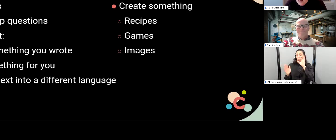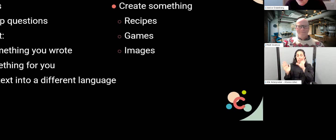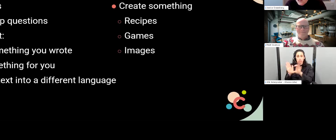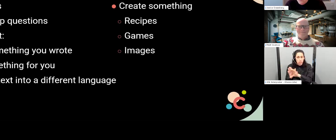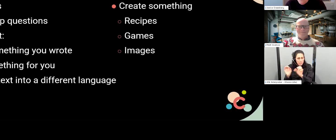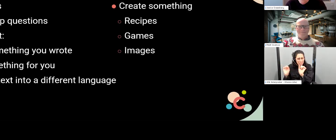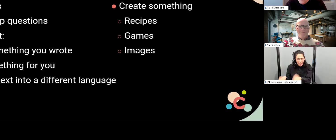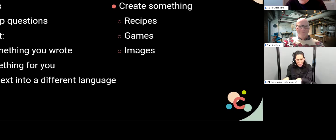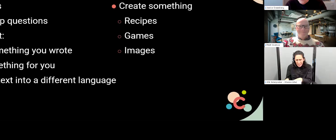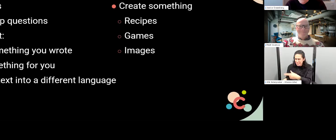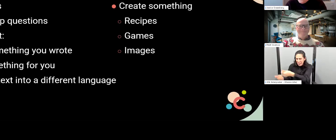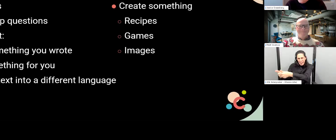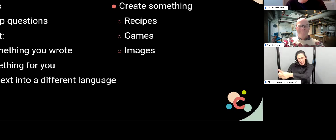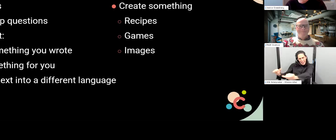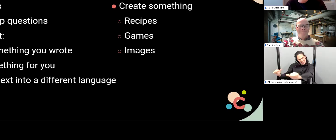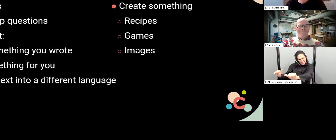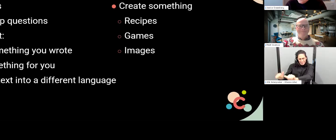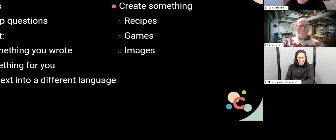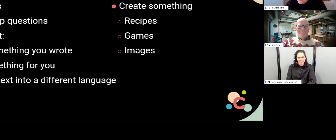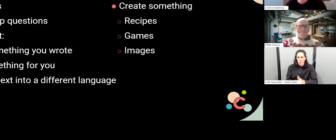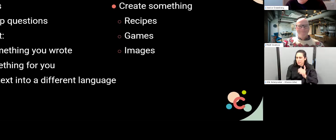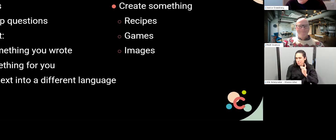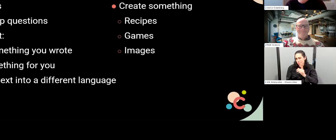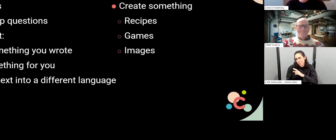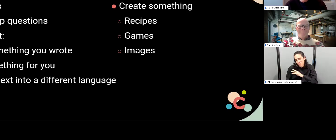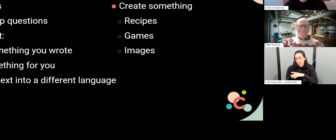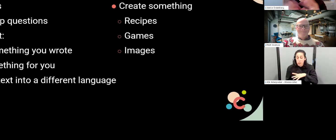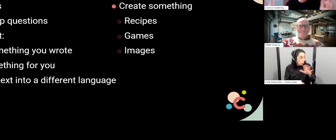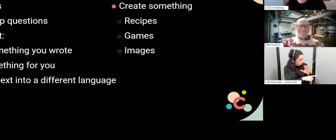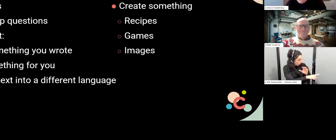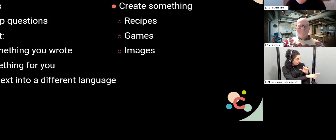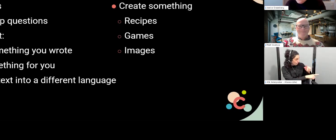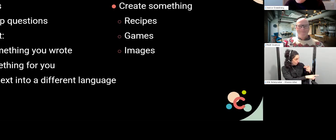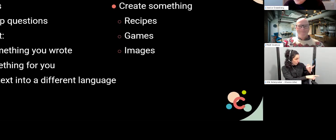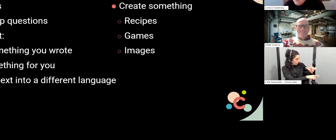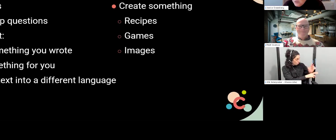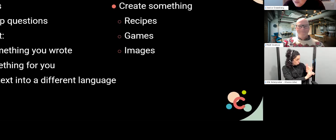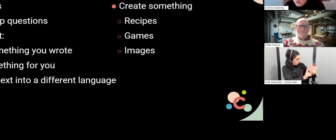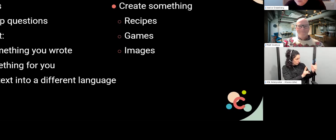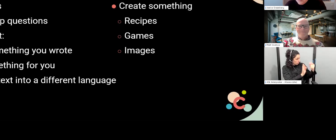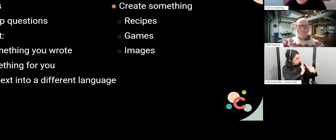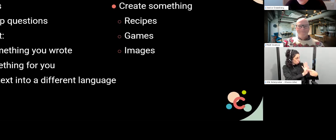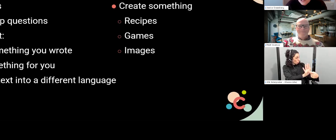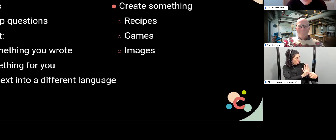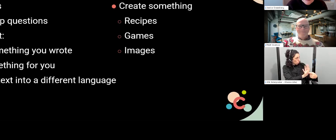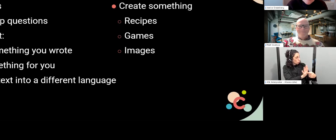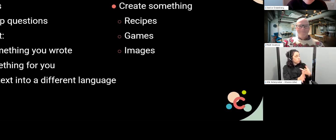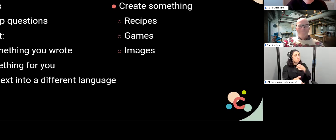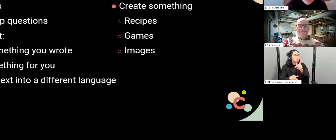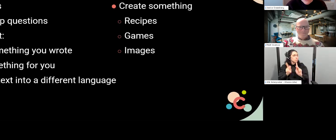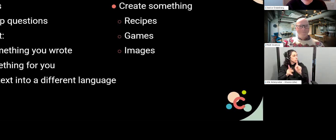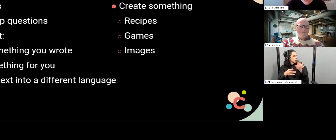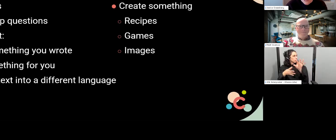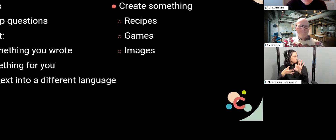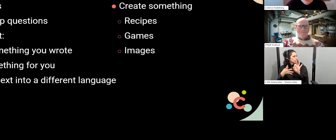few examples? People were really interested, it sounded like, in the emails and making something simpler, images.